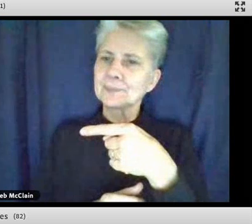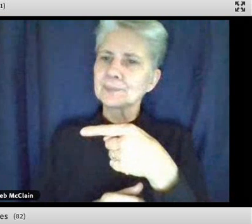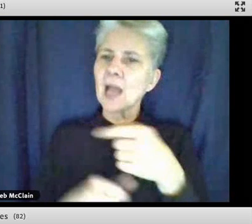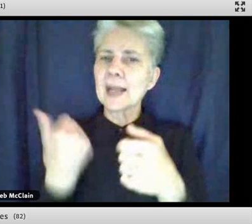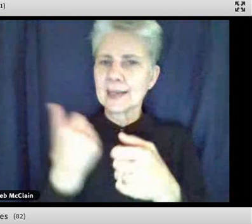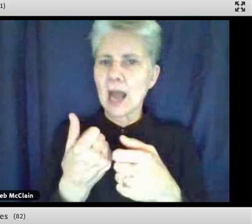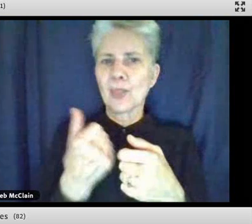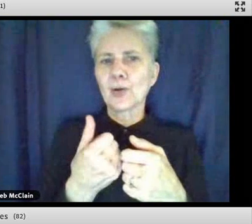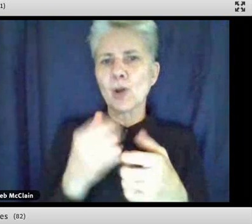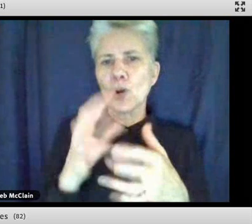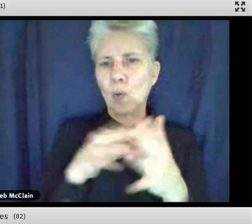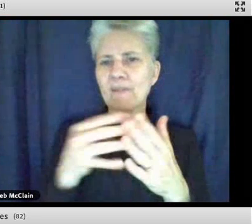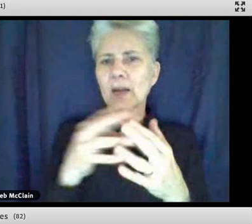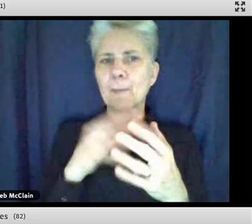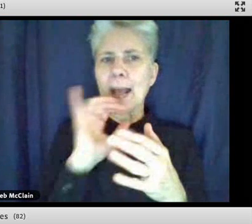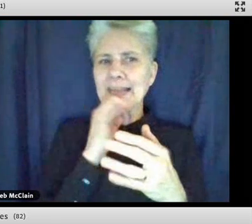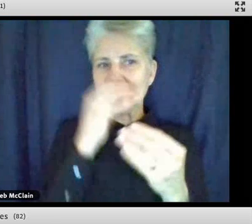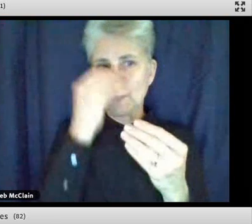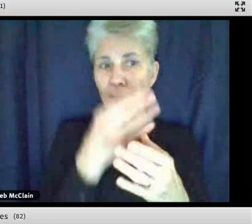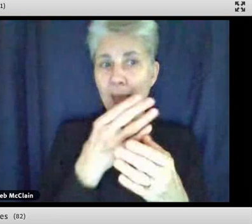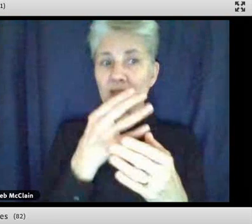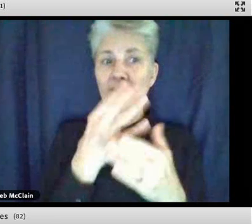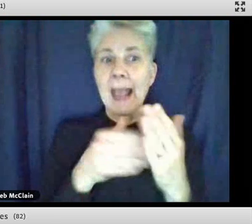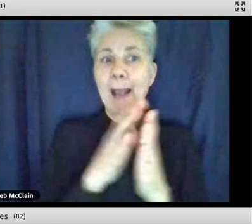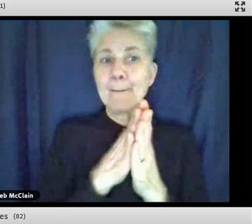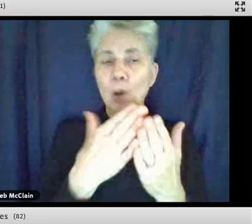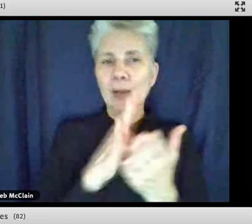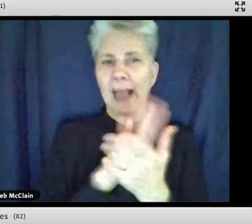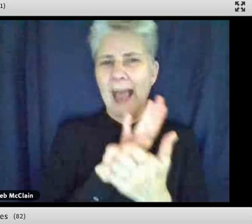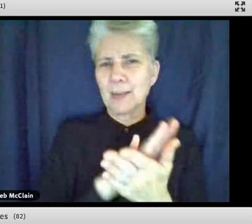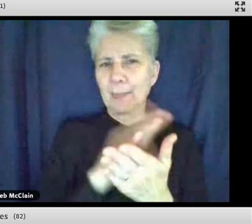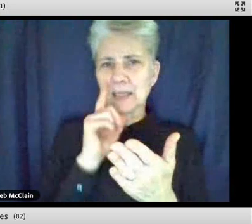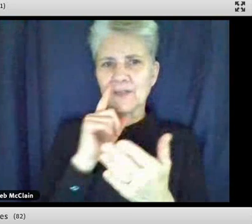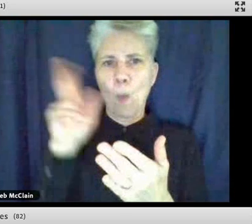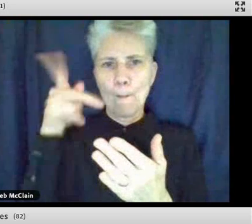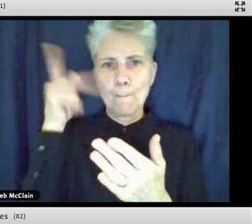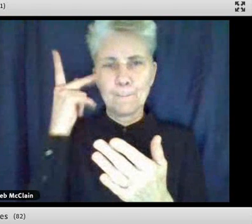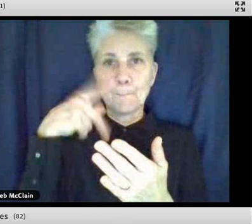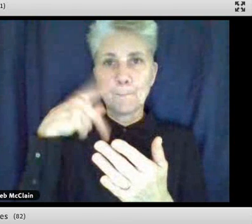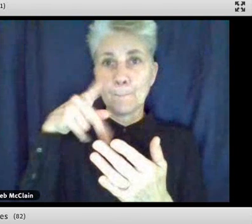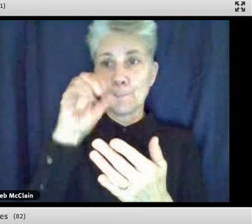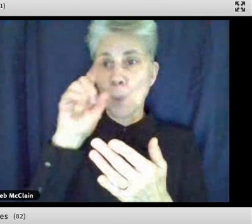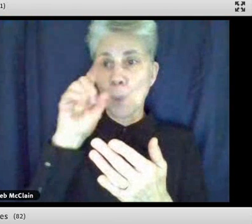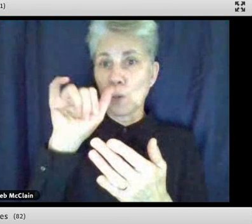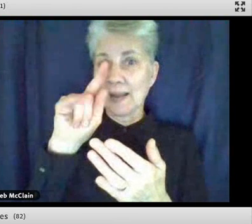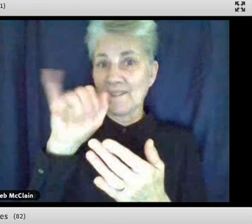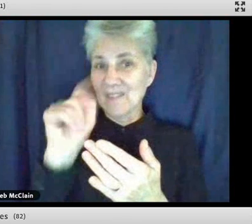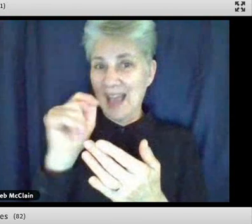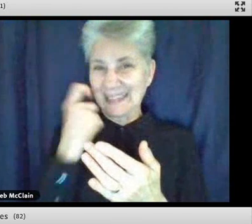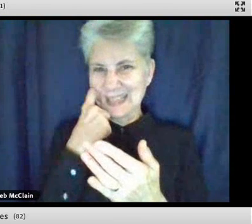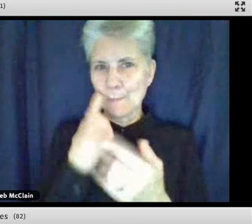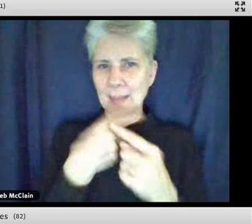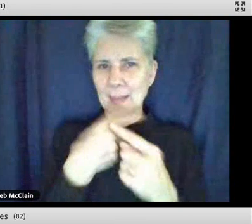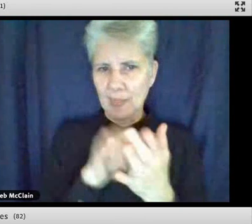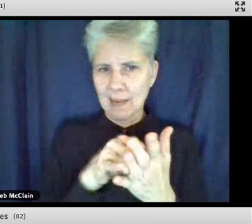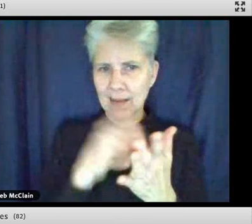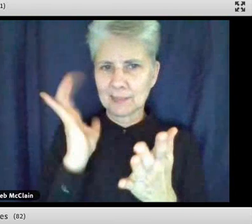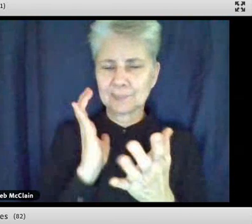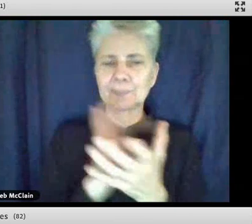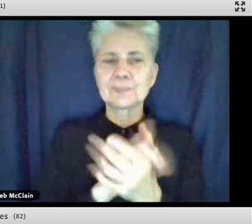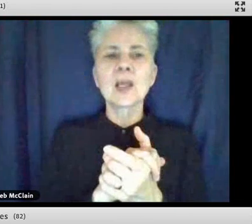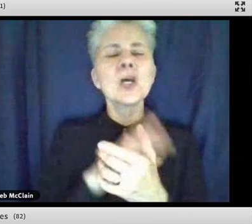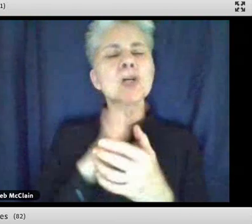here about misinformation handbook, epidemics from PolitiFact, which was one of the fact sites I mentioned. And it talks about some